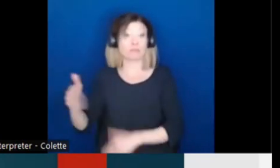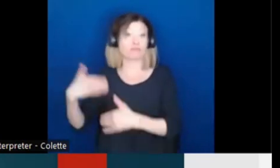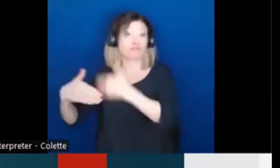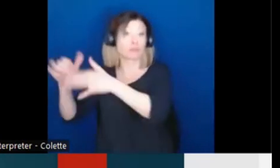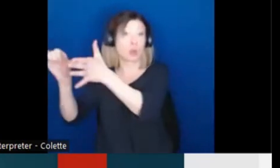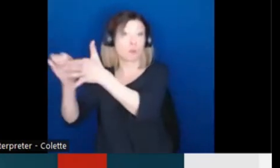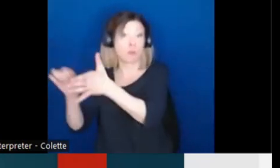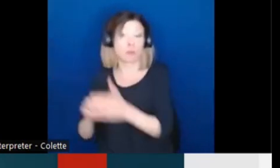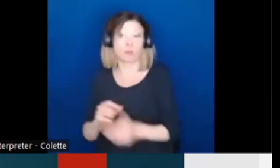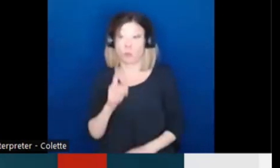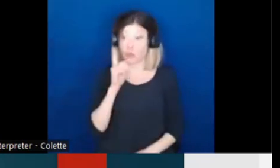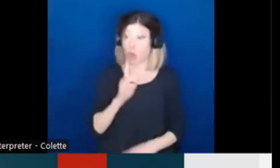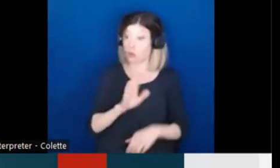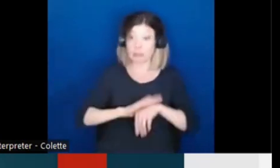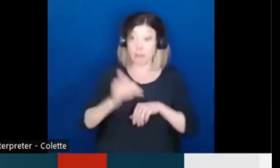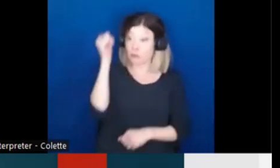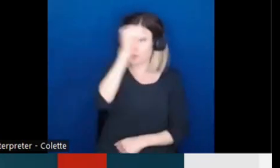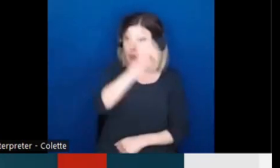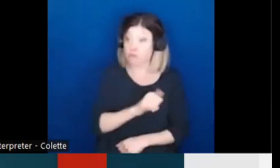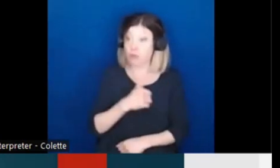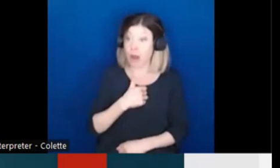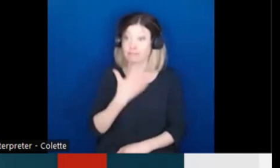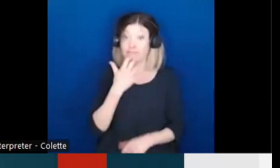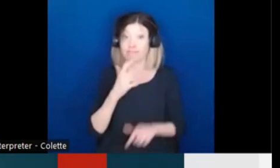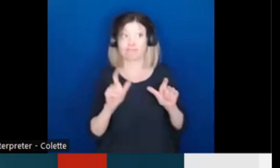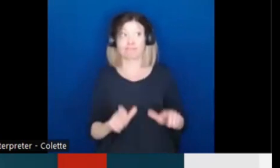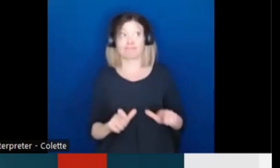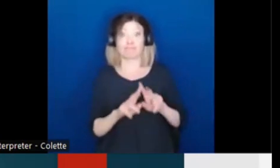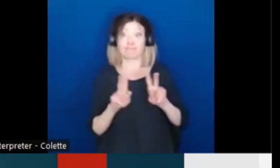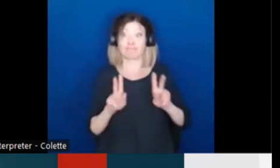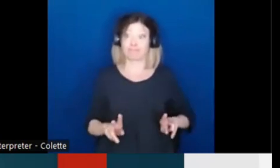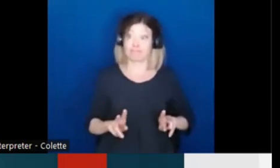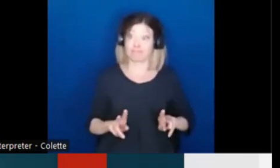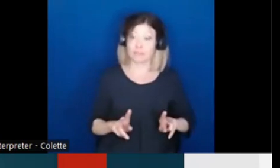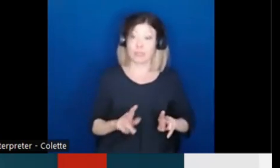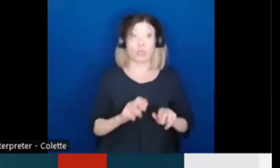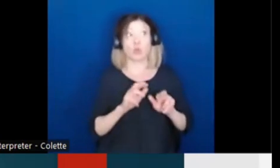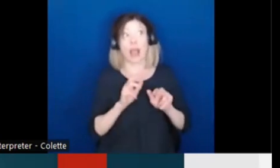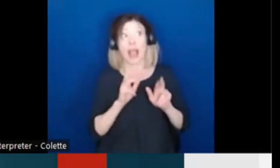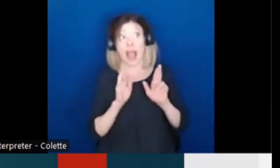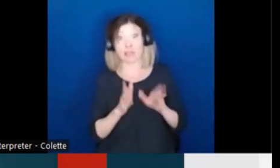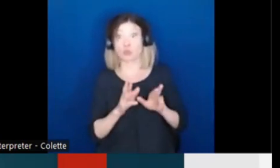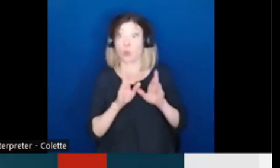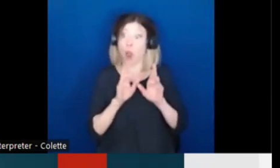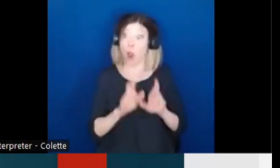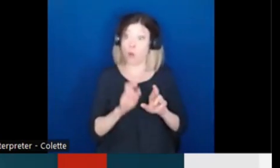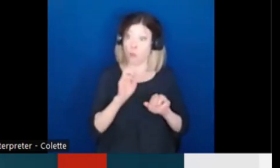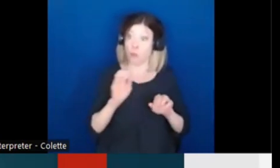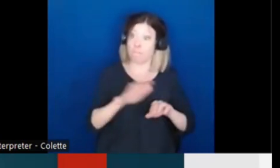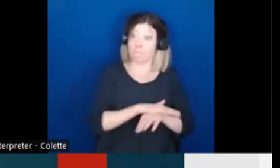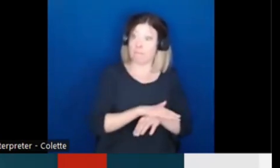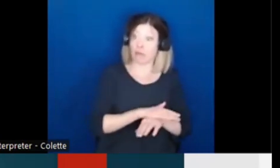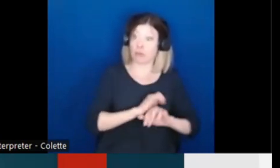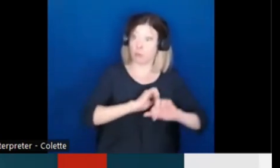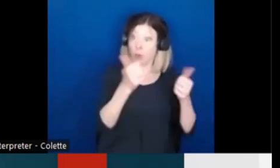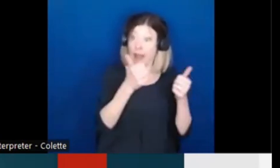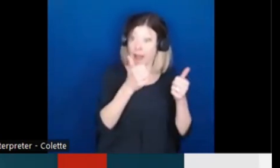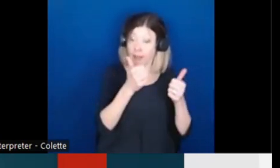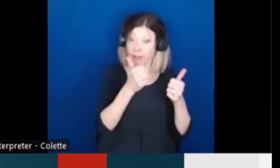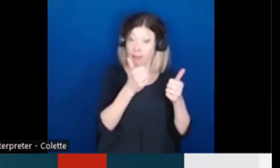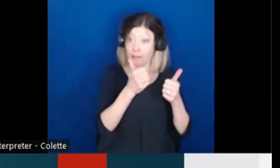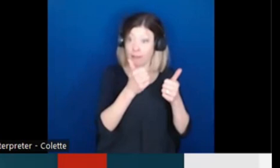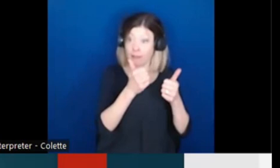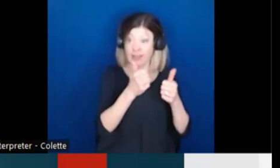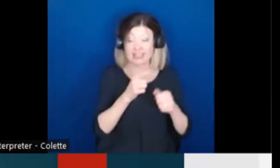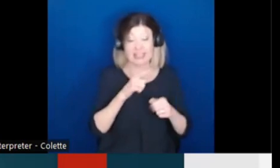Not really. Your best hope was that you'd make a good marriage. Him having no money and them having a fairly